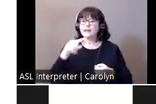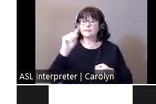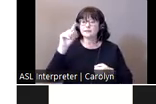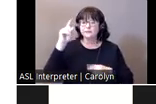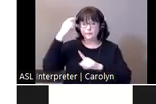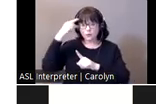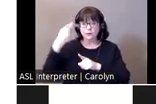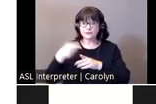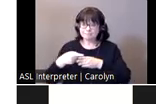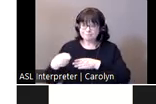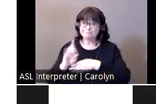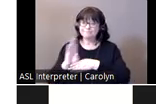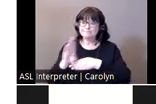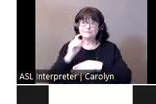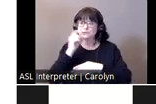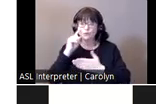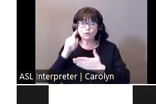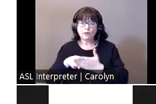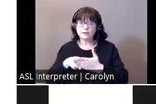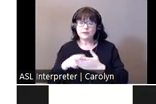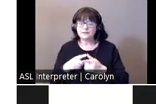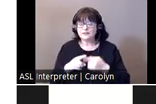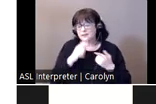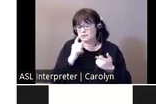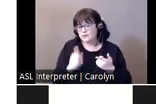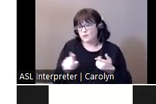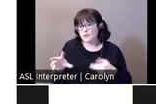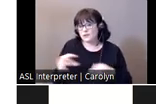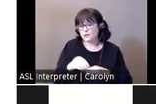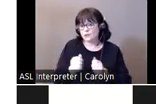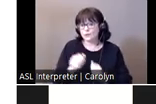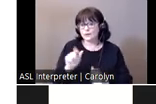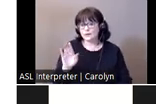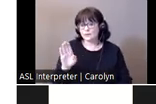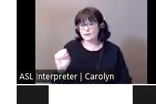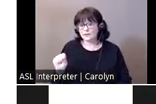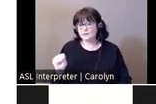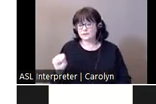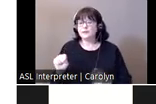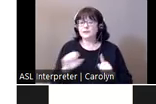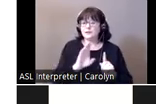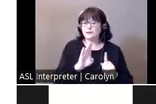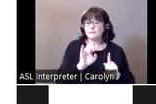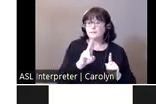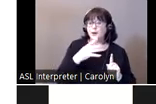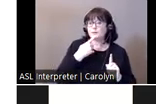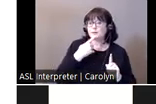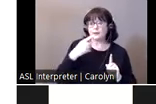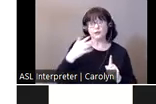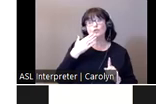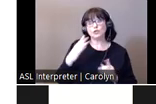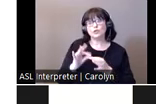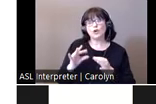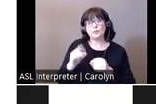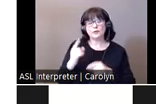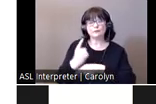Exactly. And, you know, I think that is a very timely and astute comment, Lisa. We all know